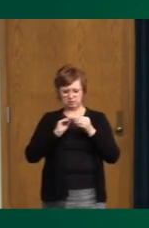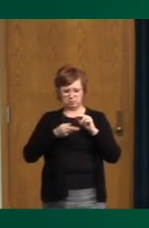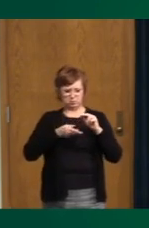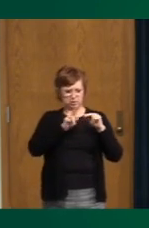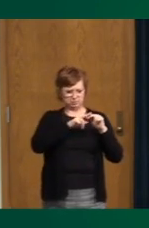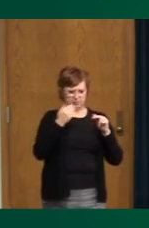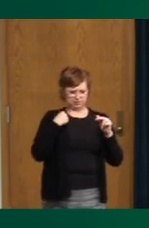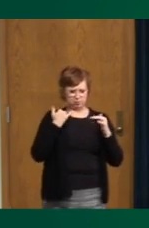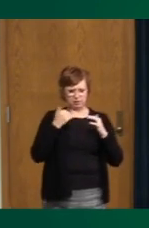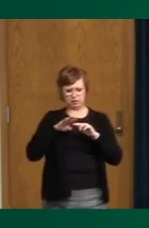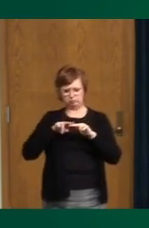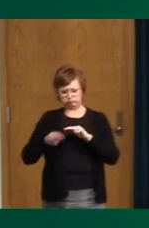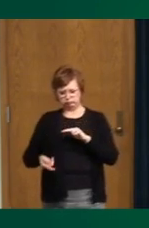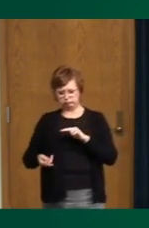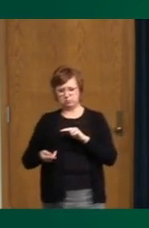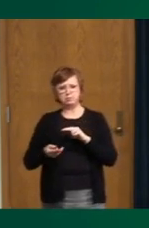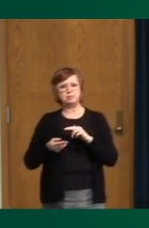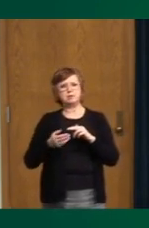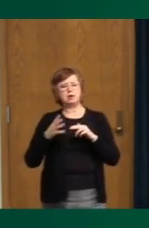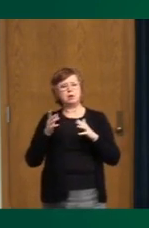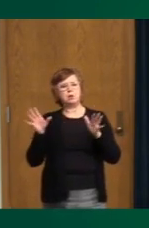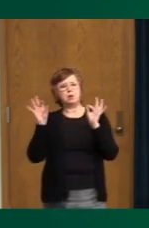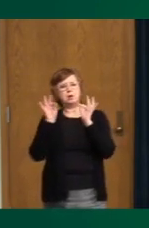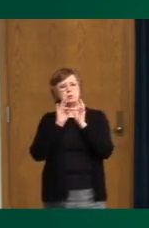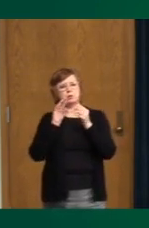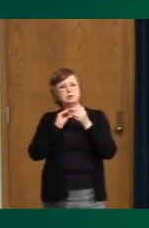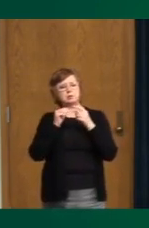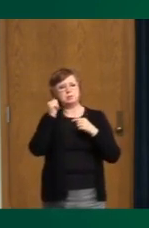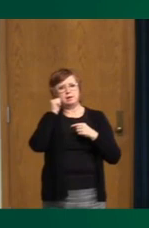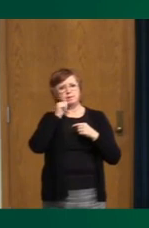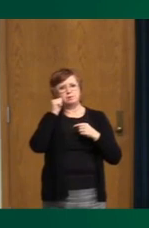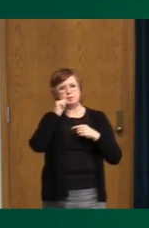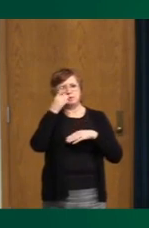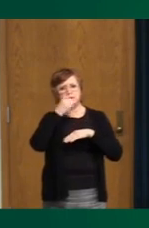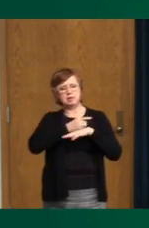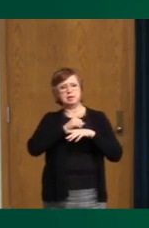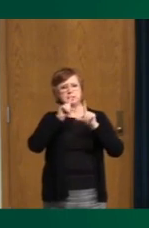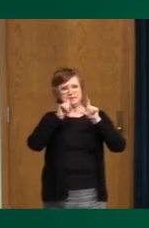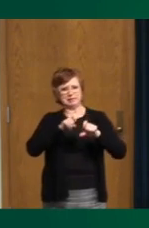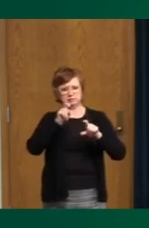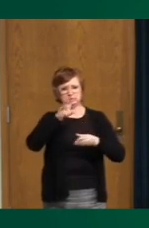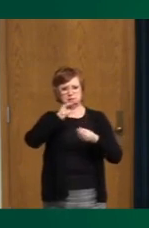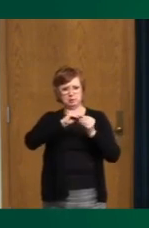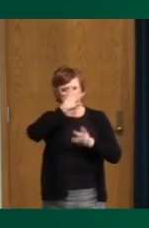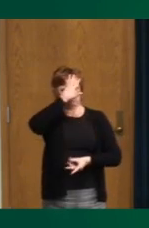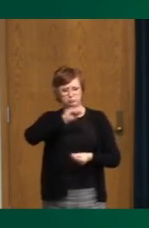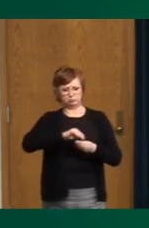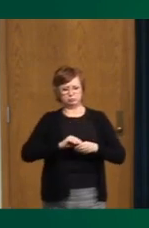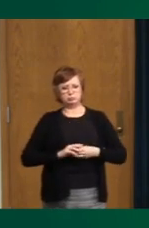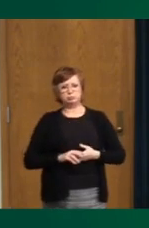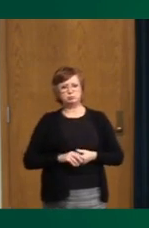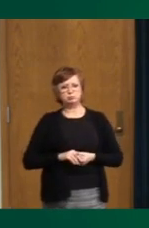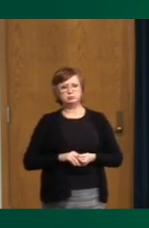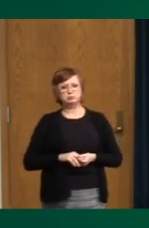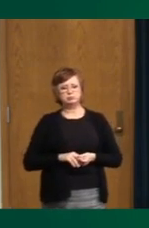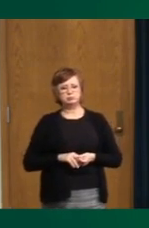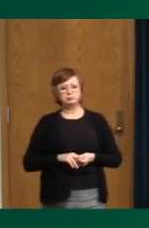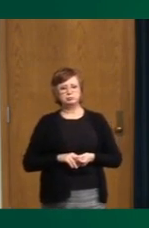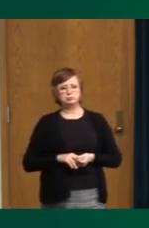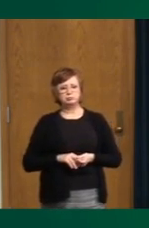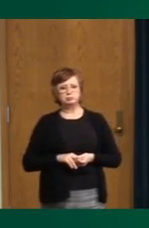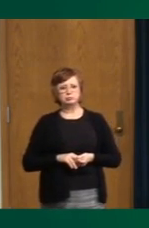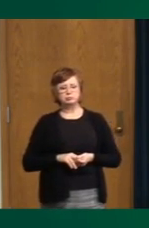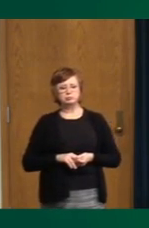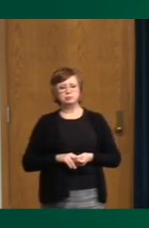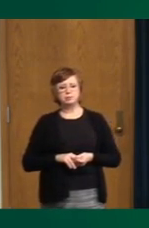down a bit. And then the last really important metric is our daily testing rate. We want to make sure that testing is high enough